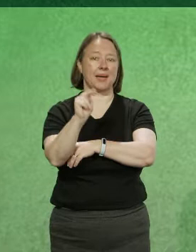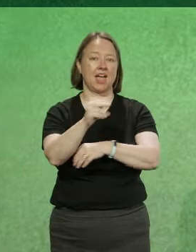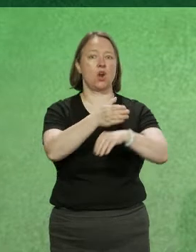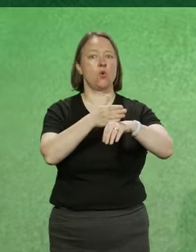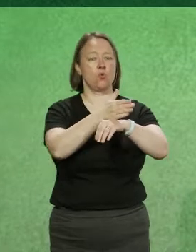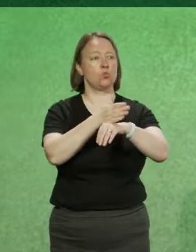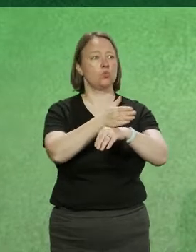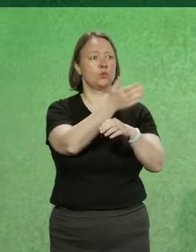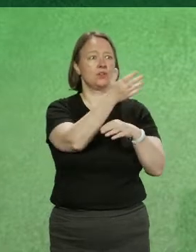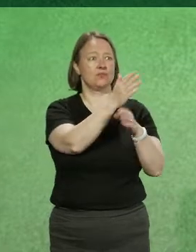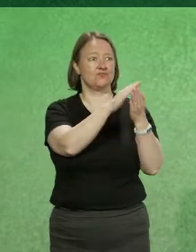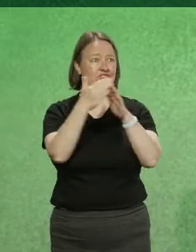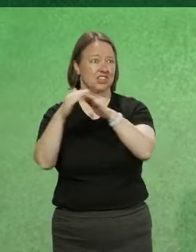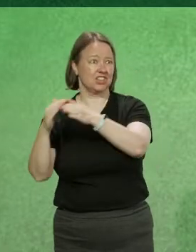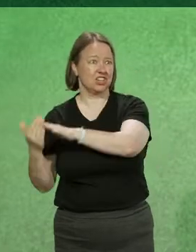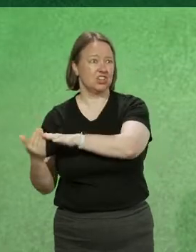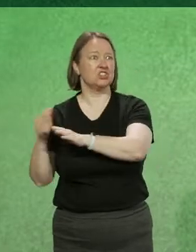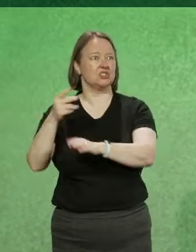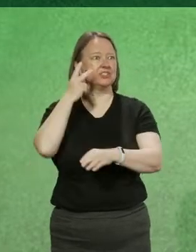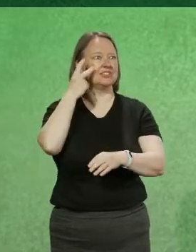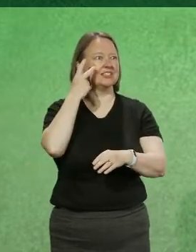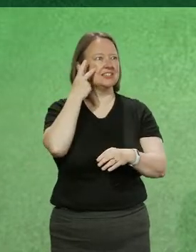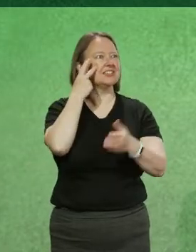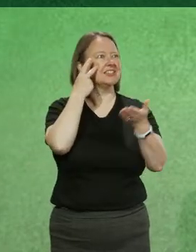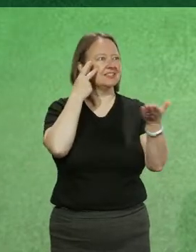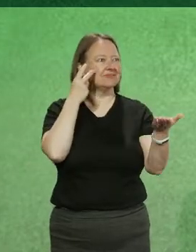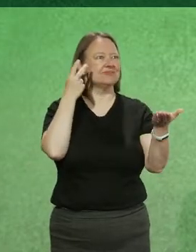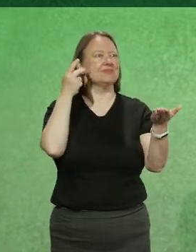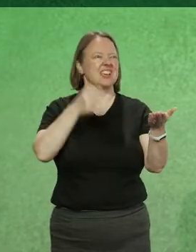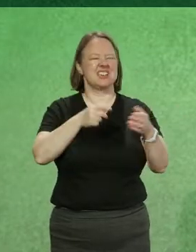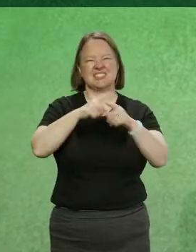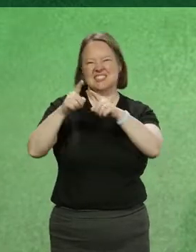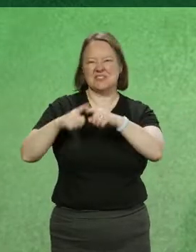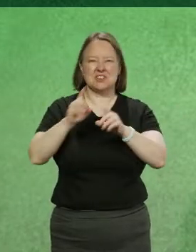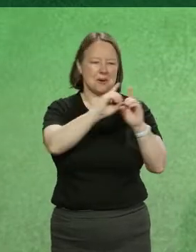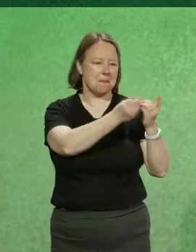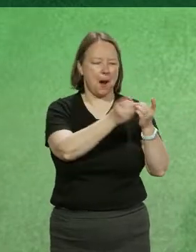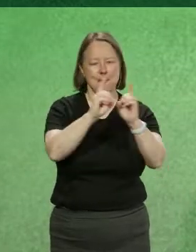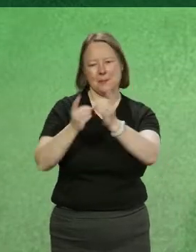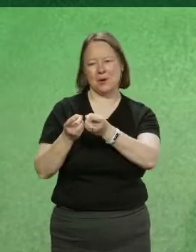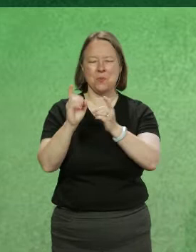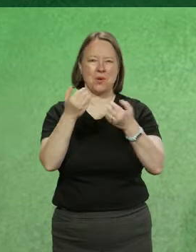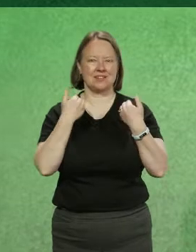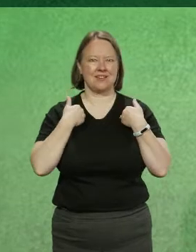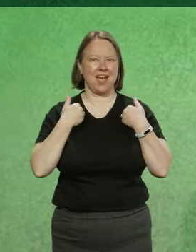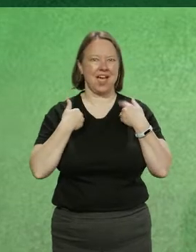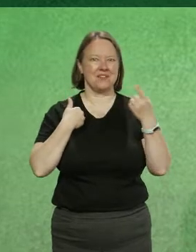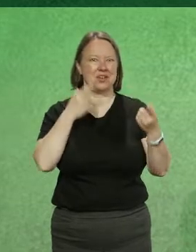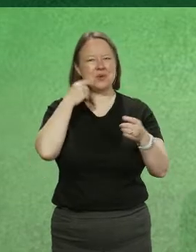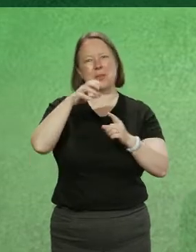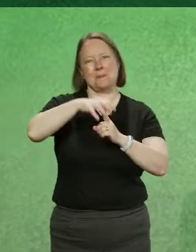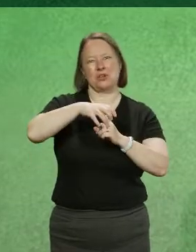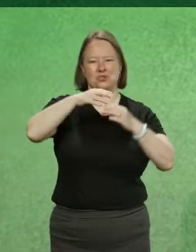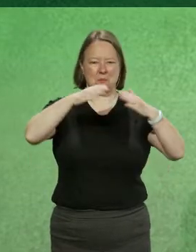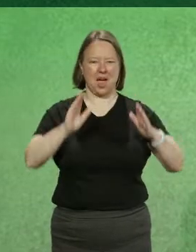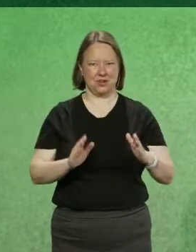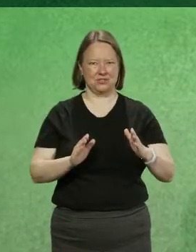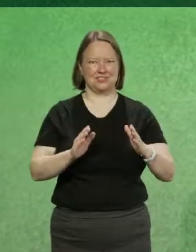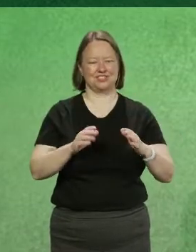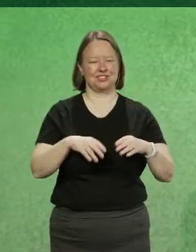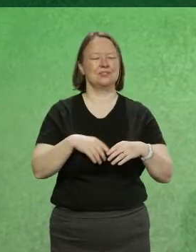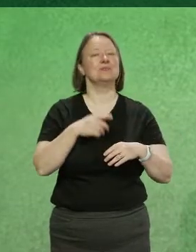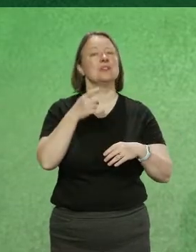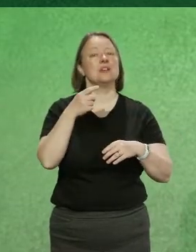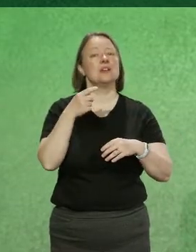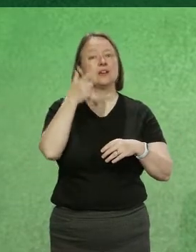can see, here are the demarcations of all the various departments that we intend to have in our mushroom house. And we will,